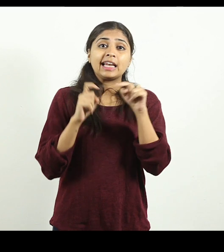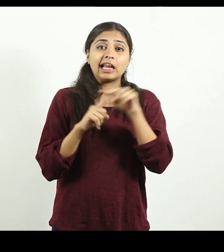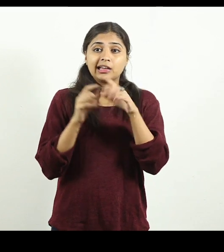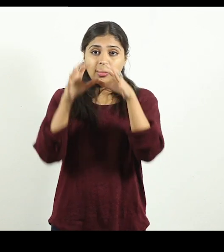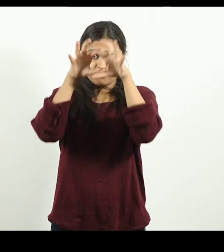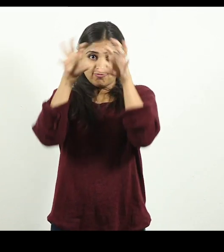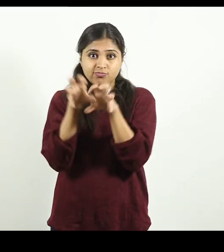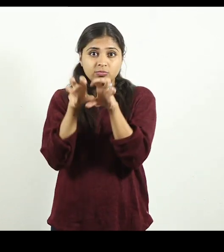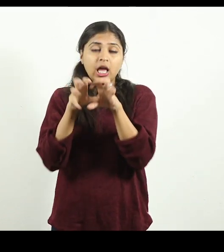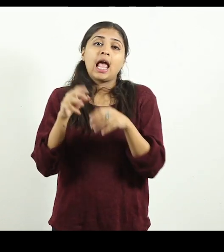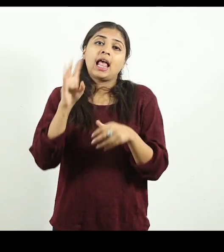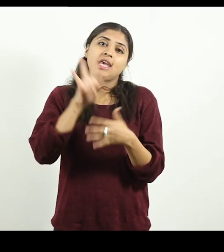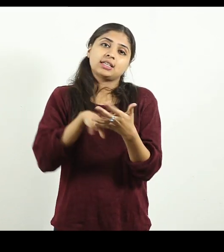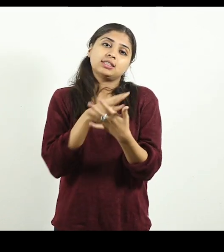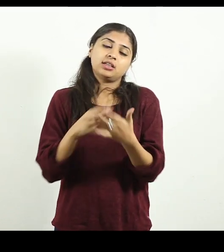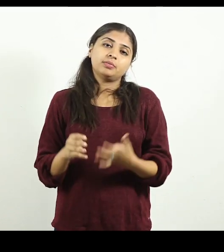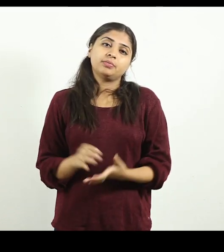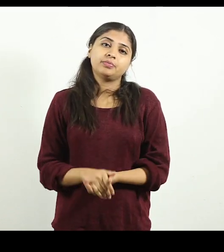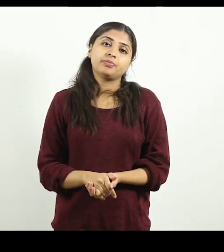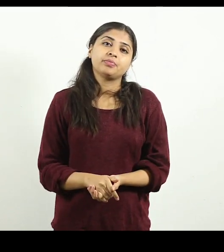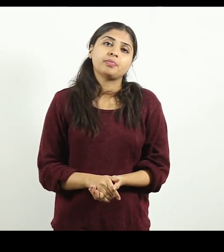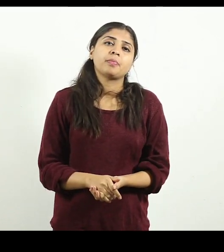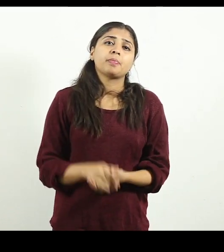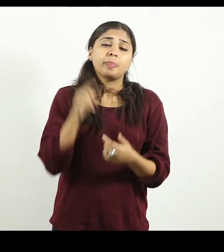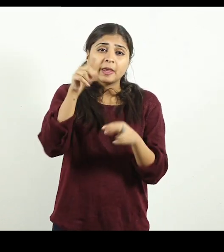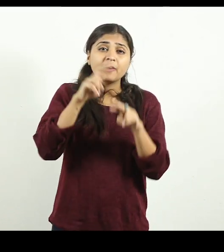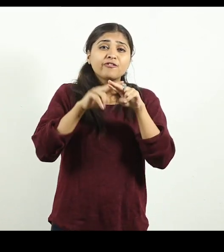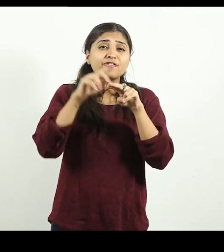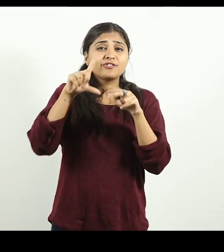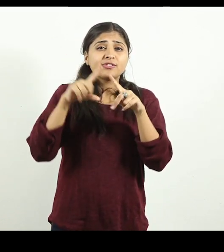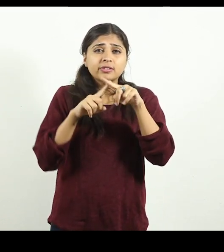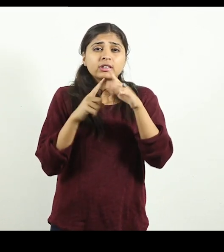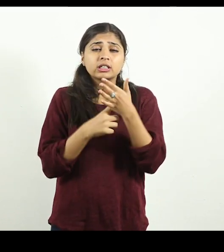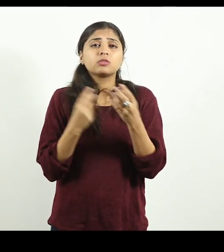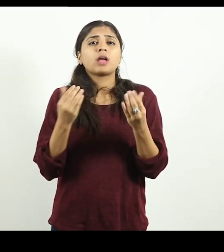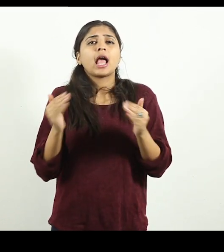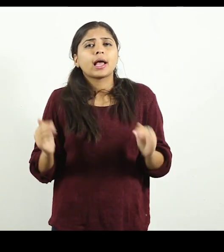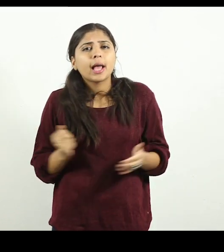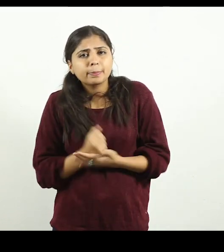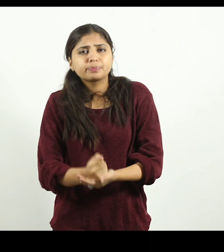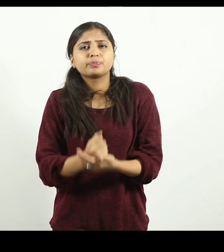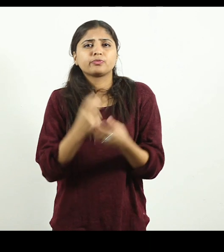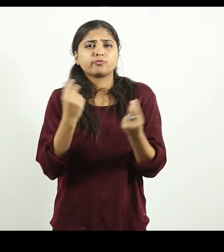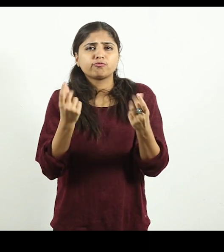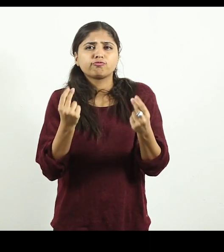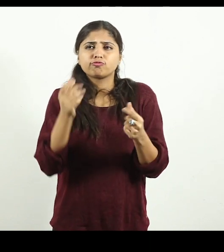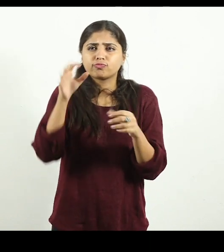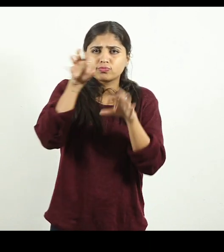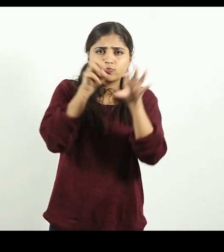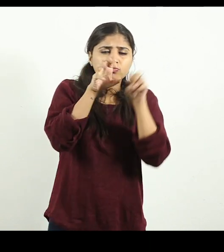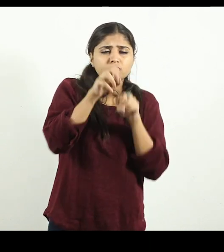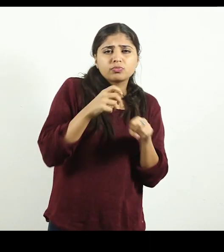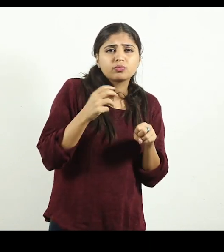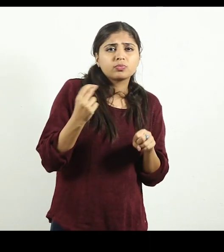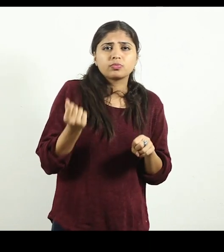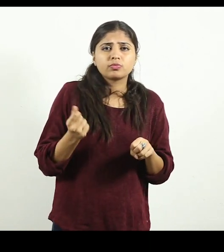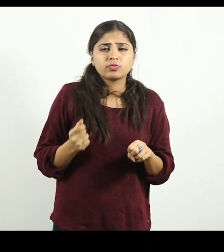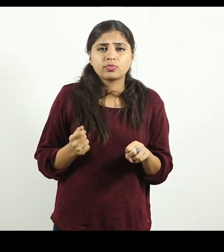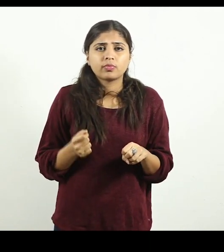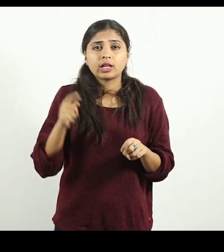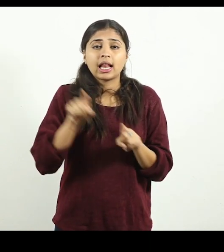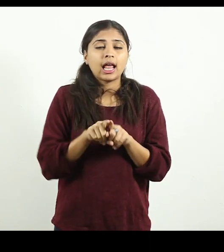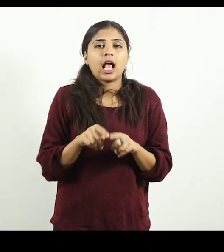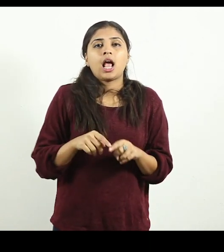Filters enable you to quickly find all the entries for a particular item, example an employee name or a product in a